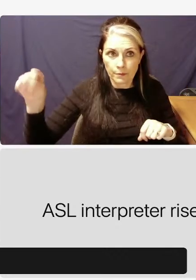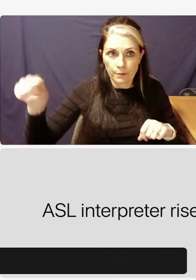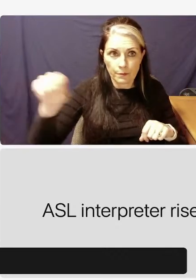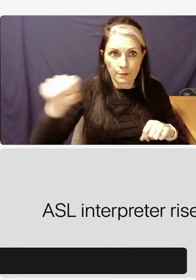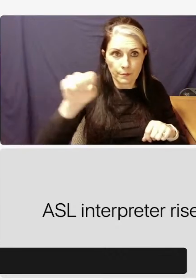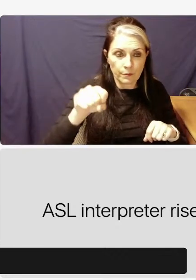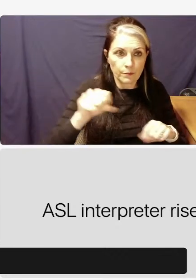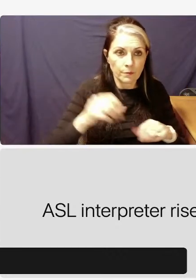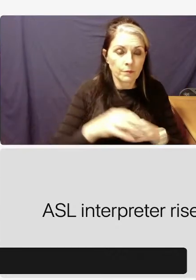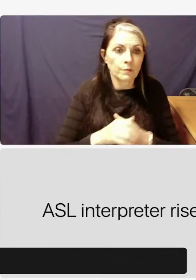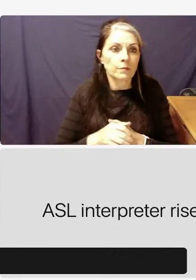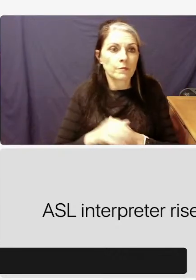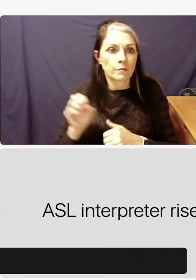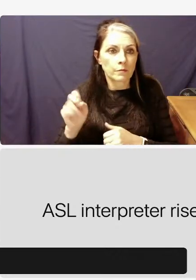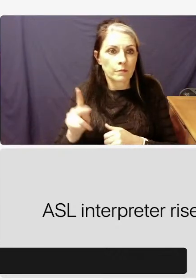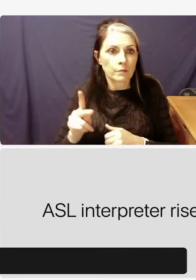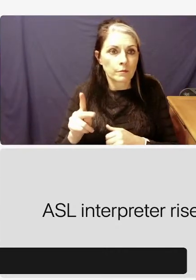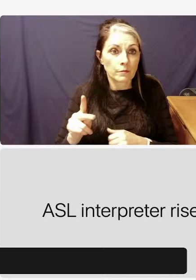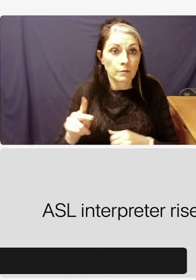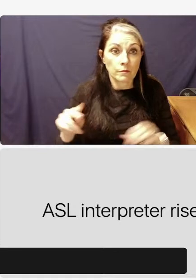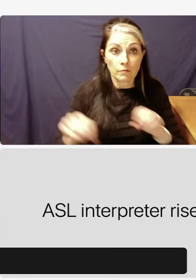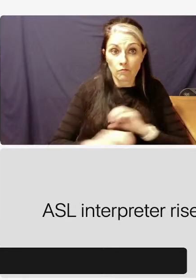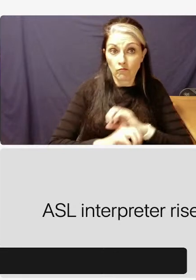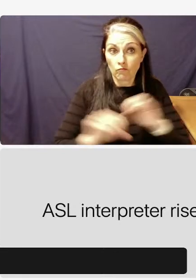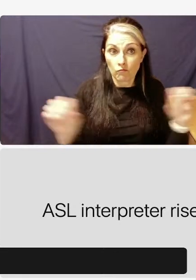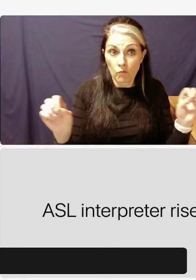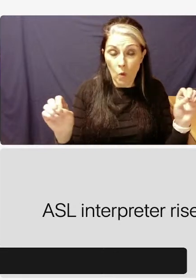okay and nice